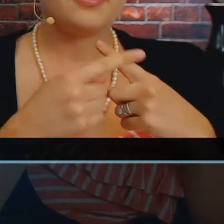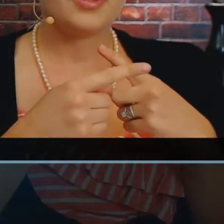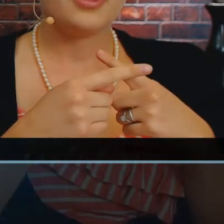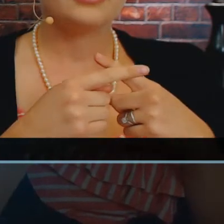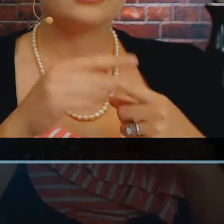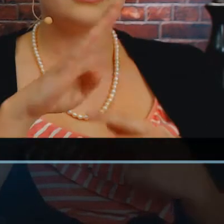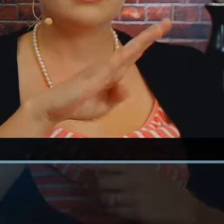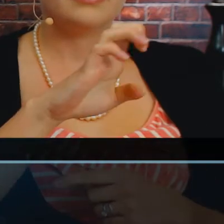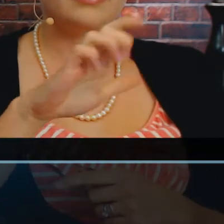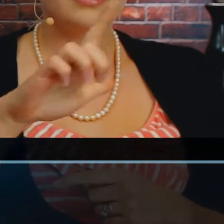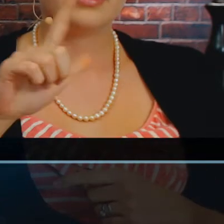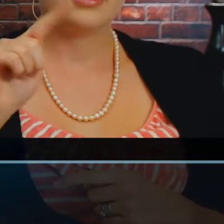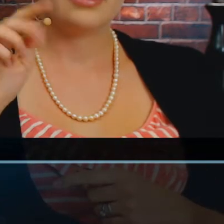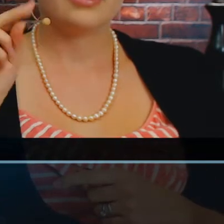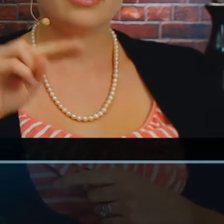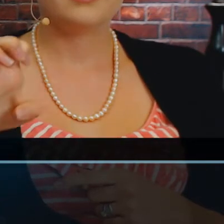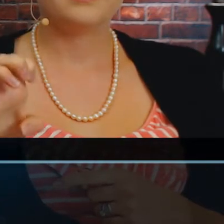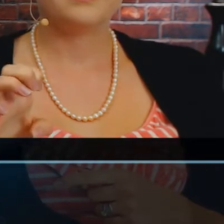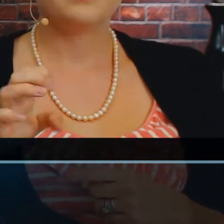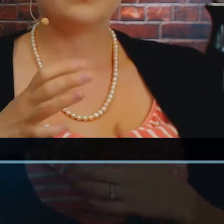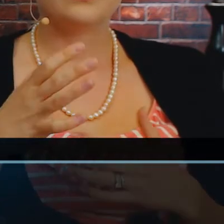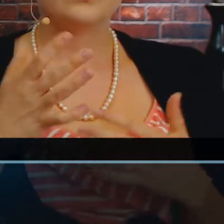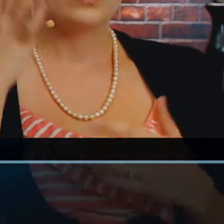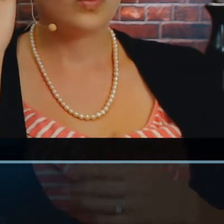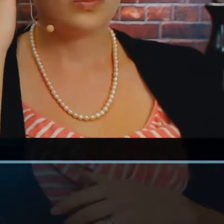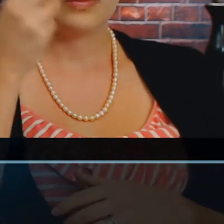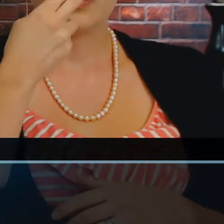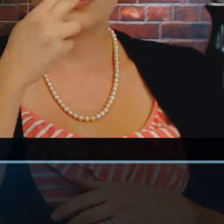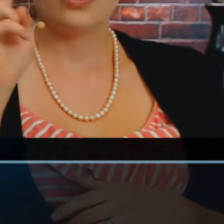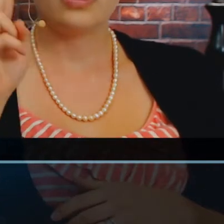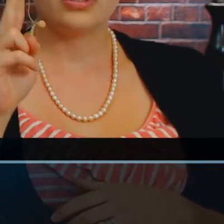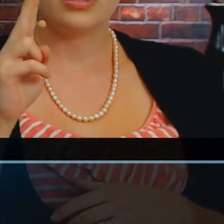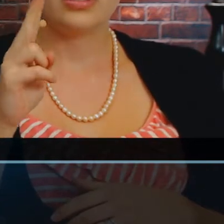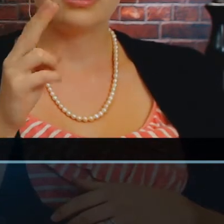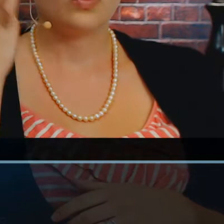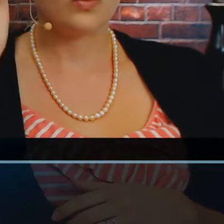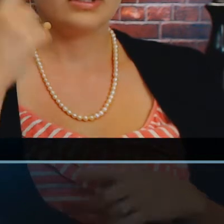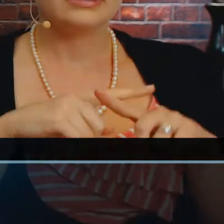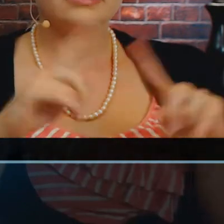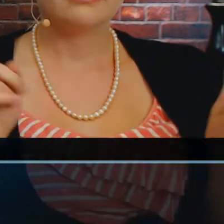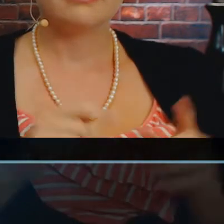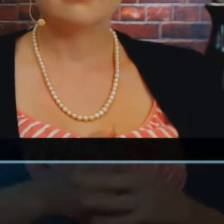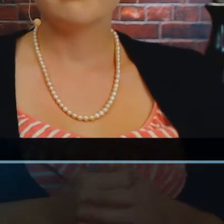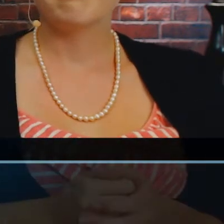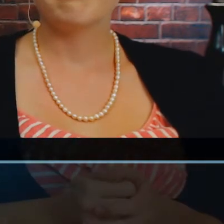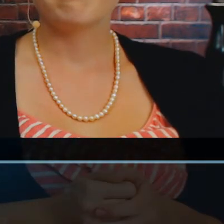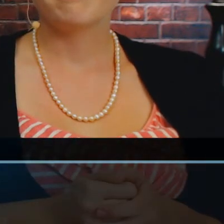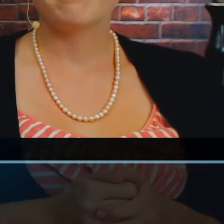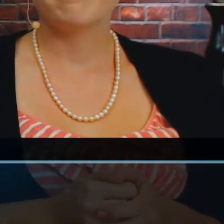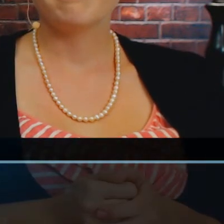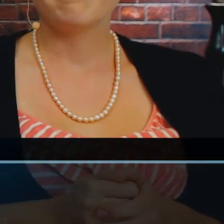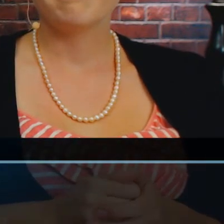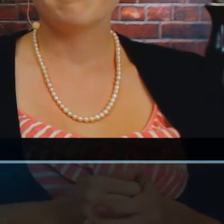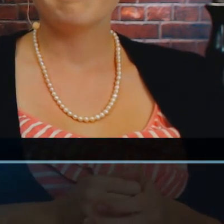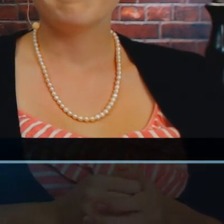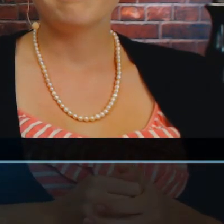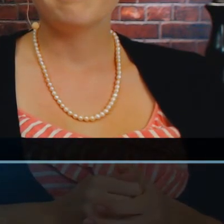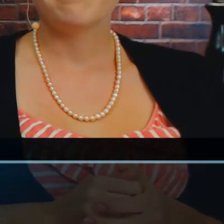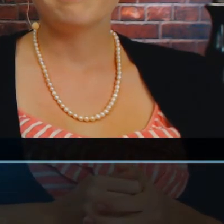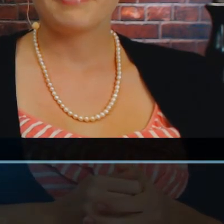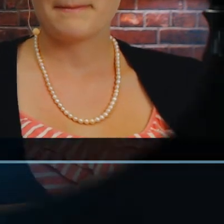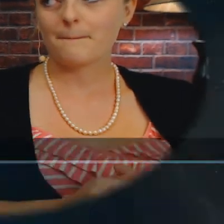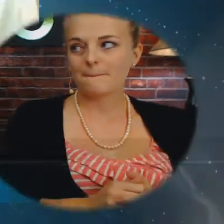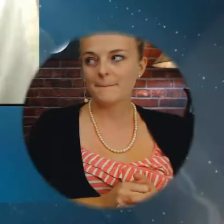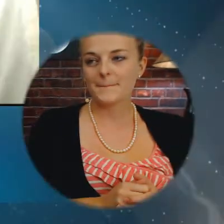it unique in the market? I'd be interested to know what it is that makes Beltone the choice of millions of individuals. Well,